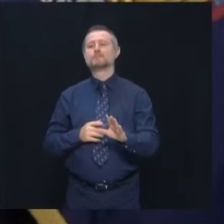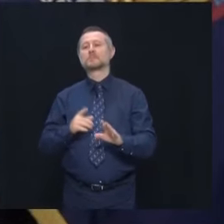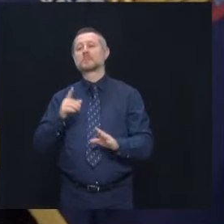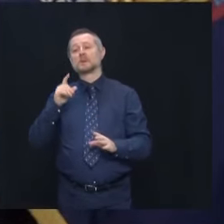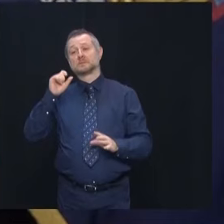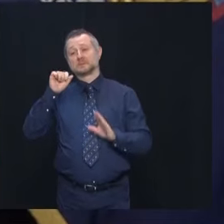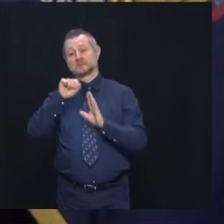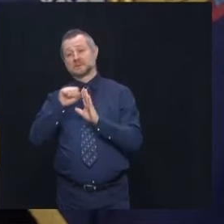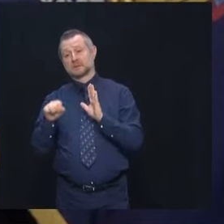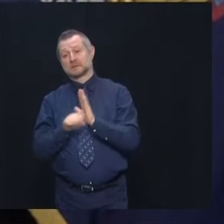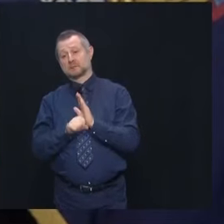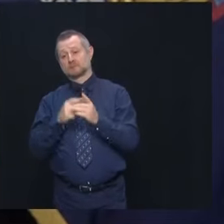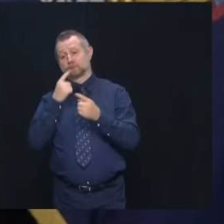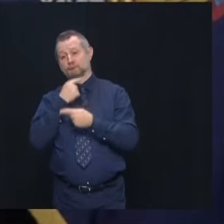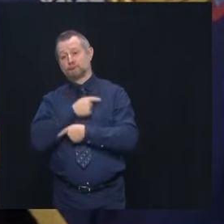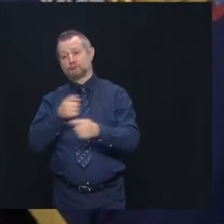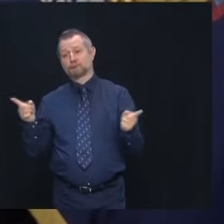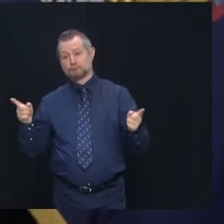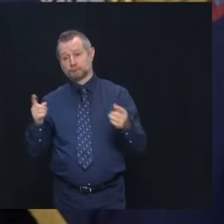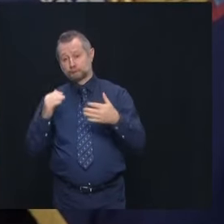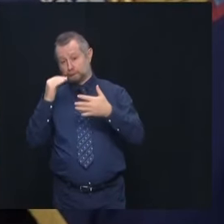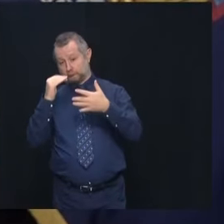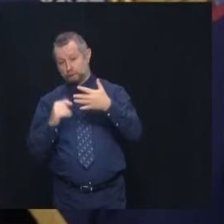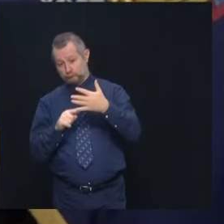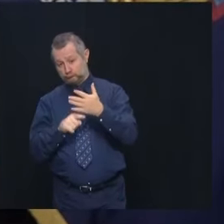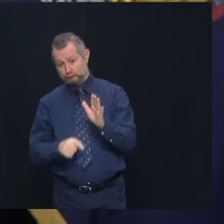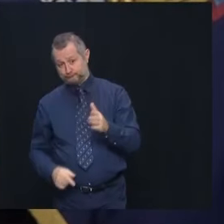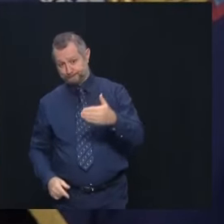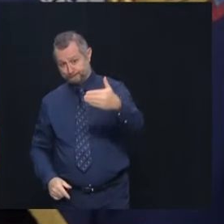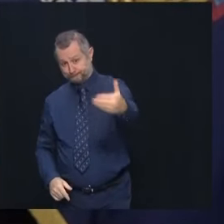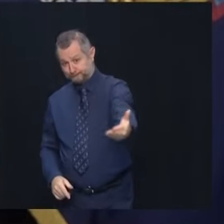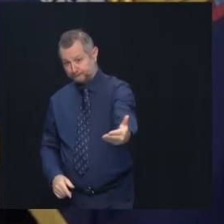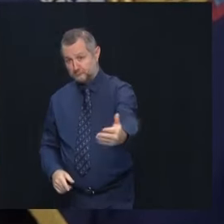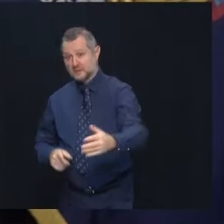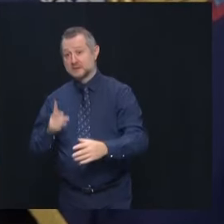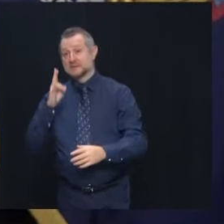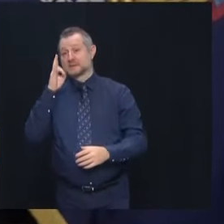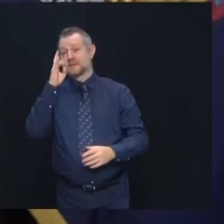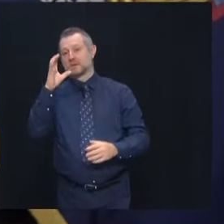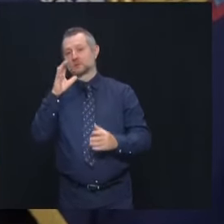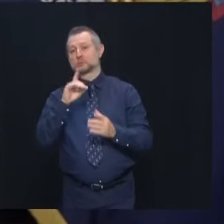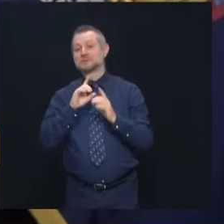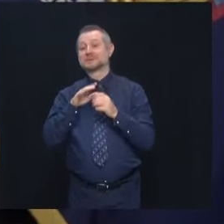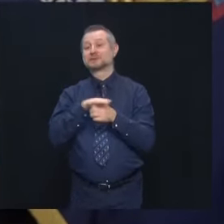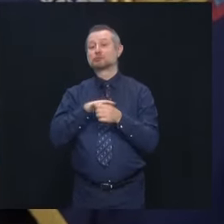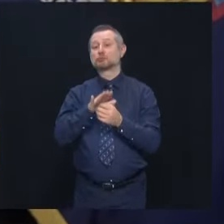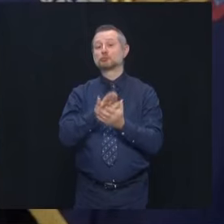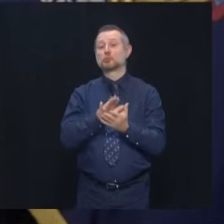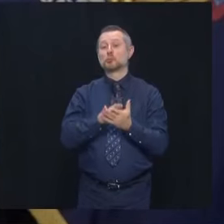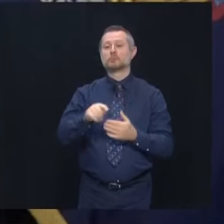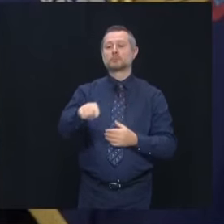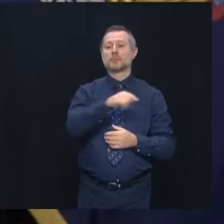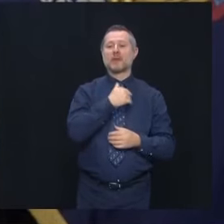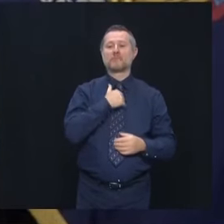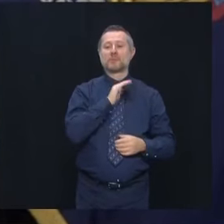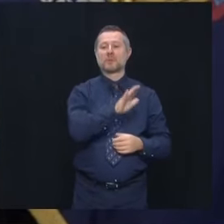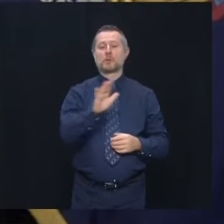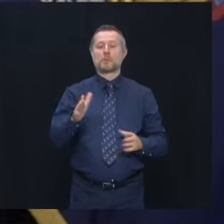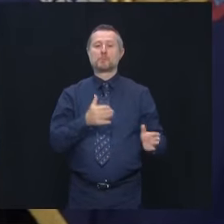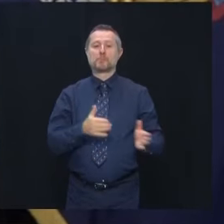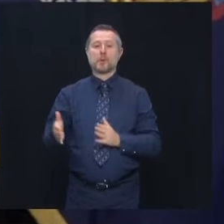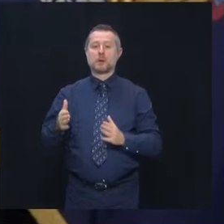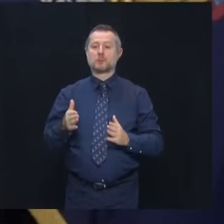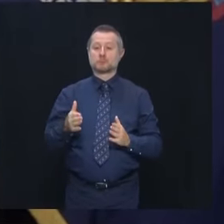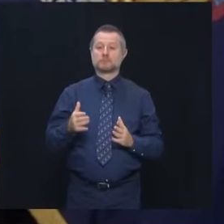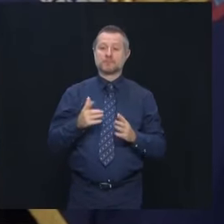put out guidance, and then the 700 school districts came up with a plan pursuant